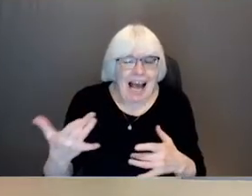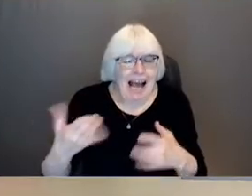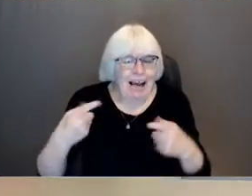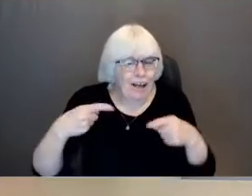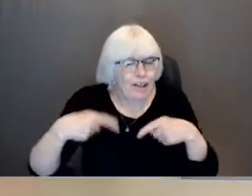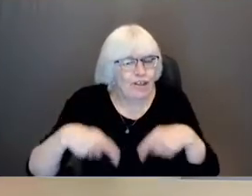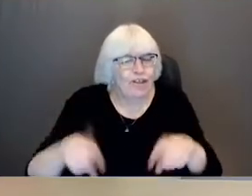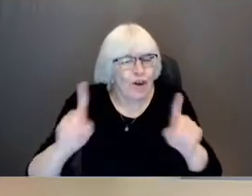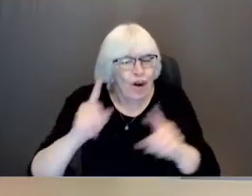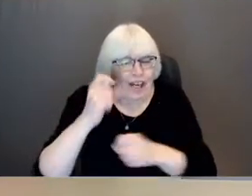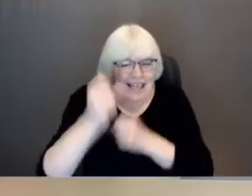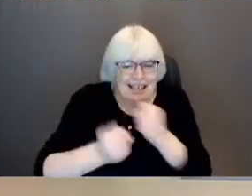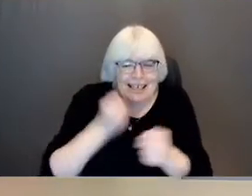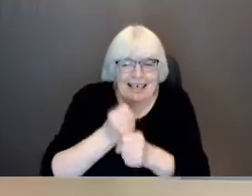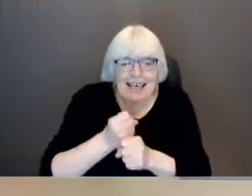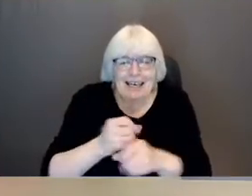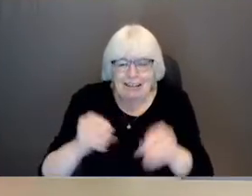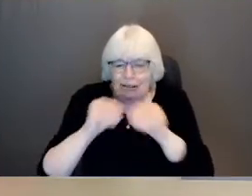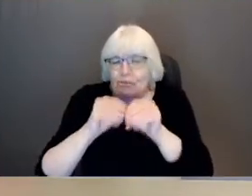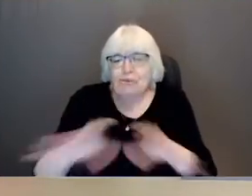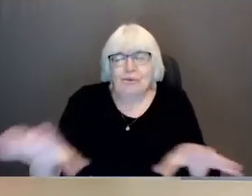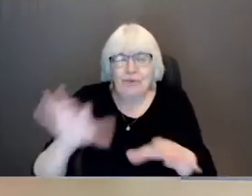we'll be with